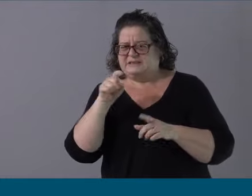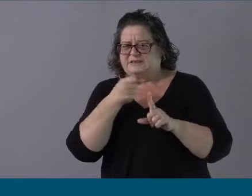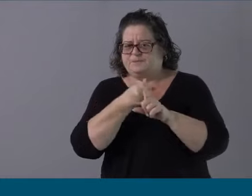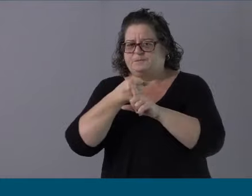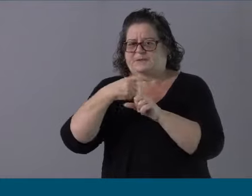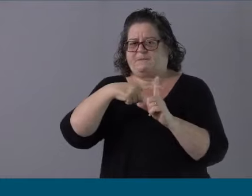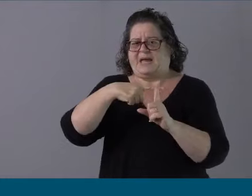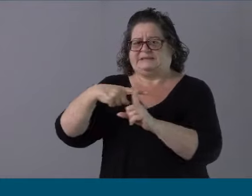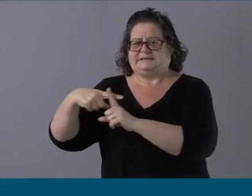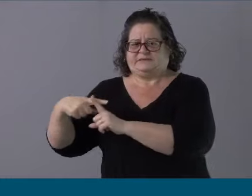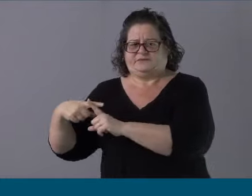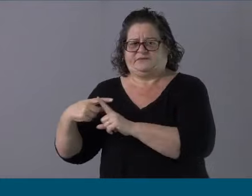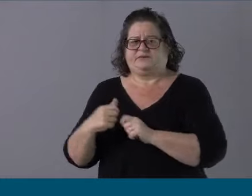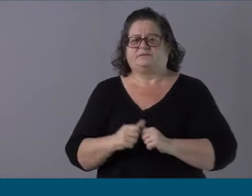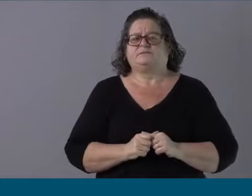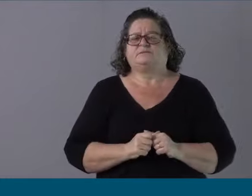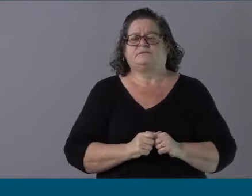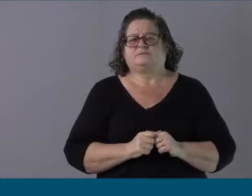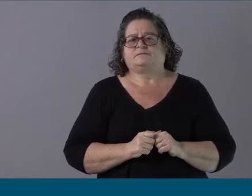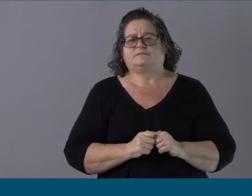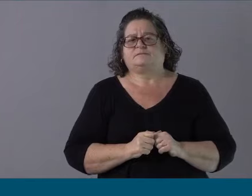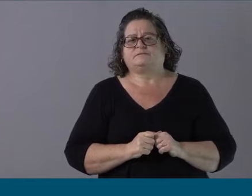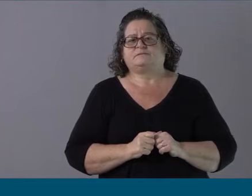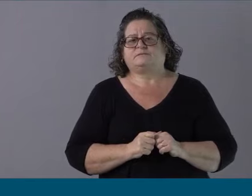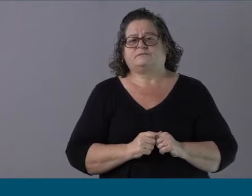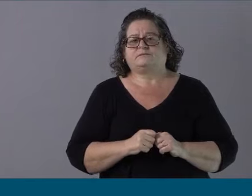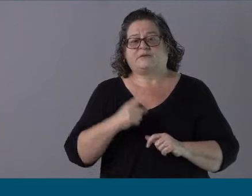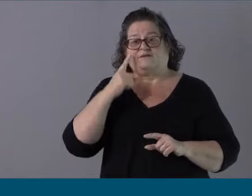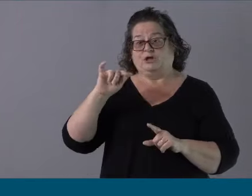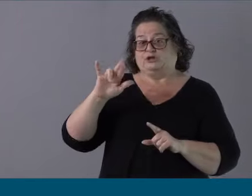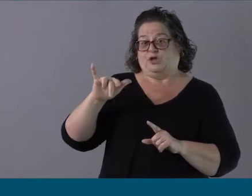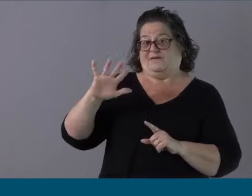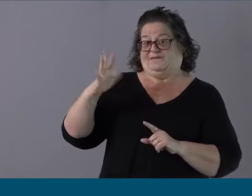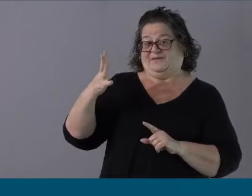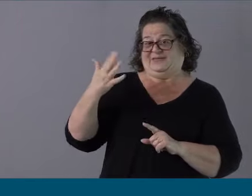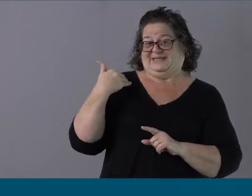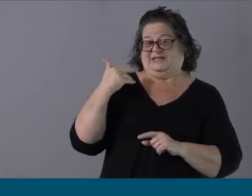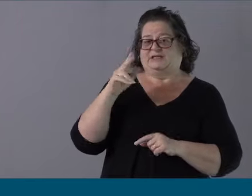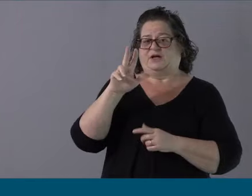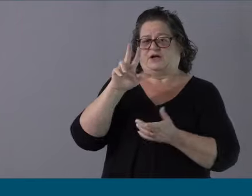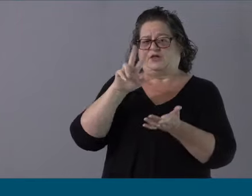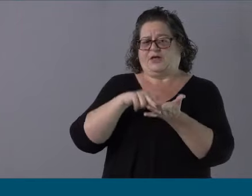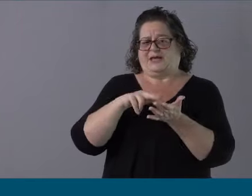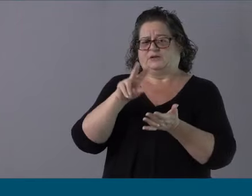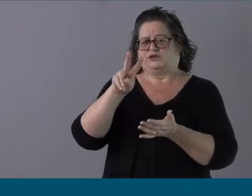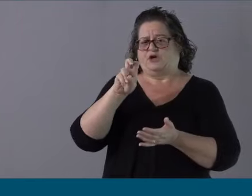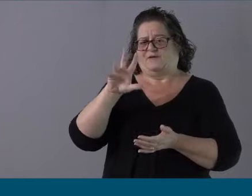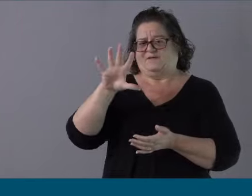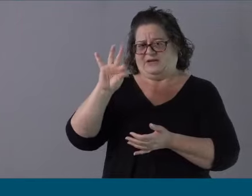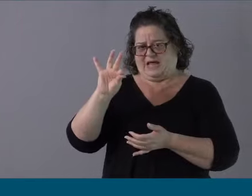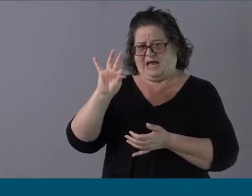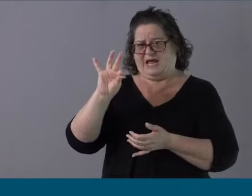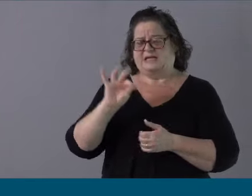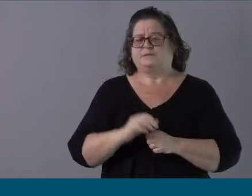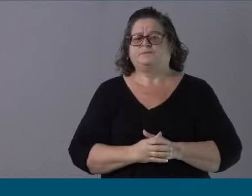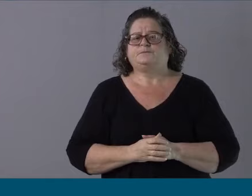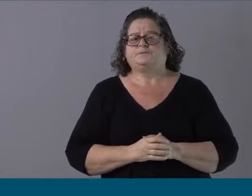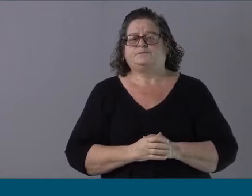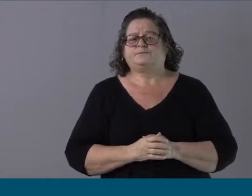3,249 cases per week for the week of July 5th. And to date, we have lost